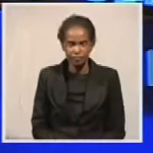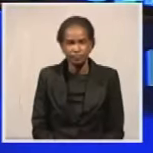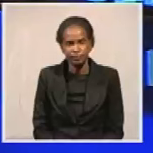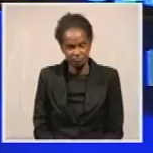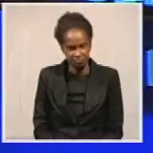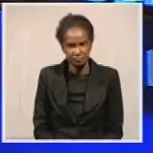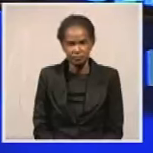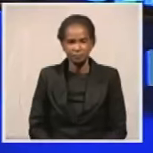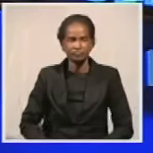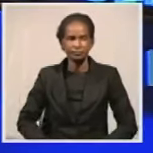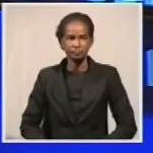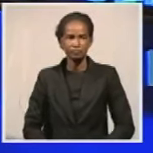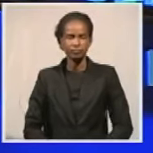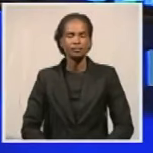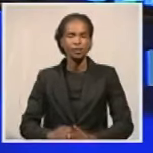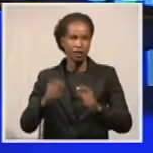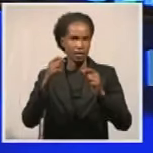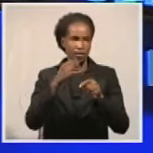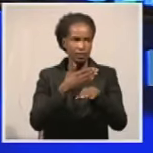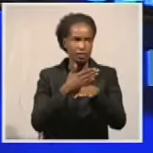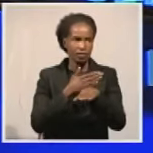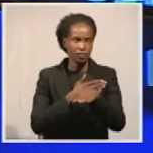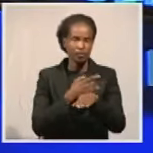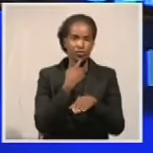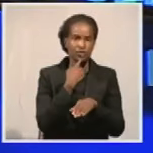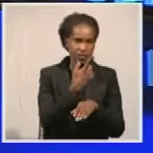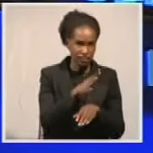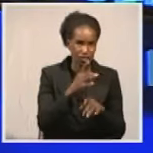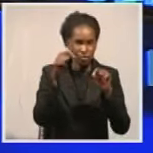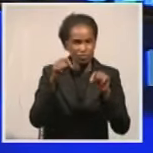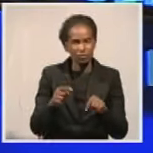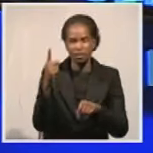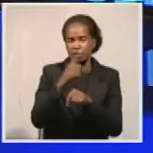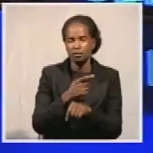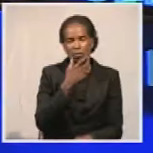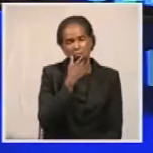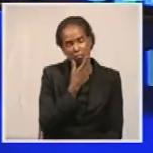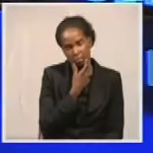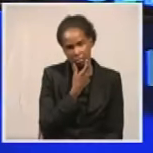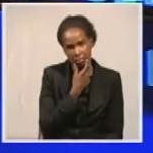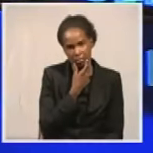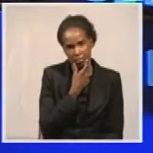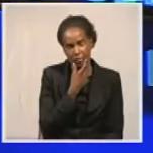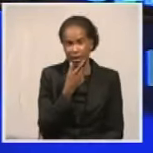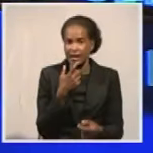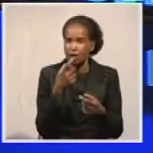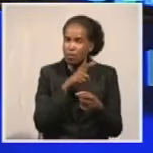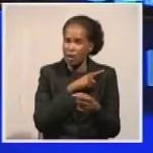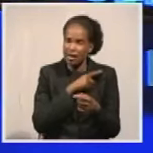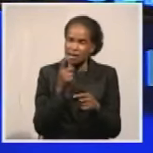As you've said, today is a somber day. Not only that we are